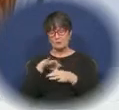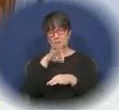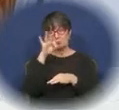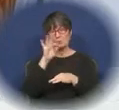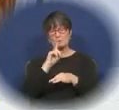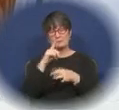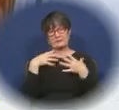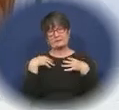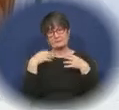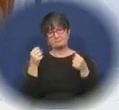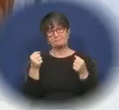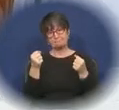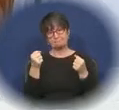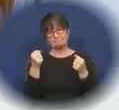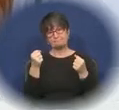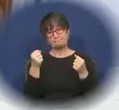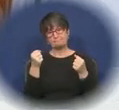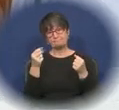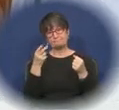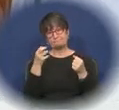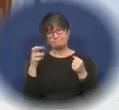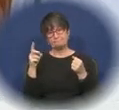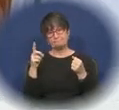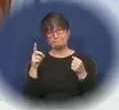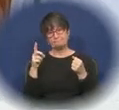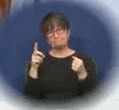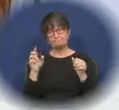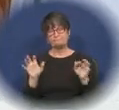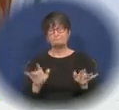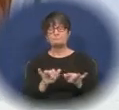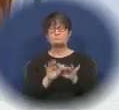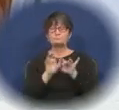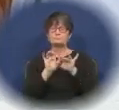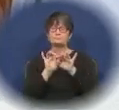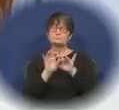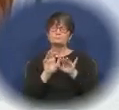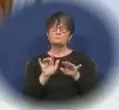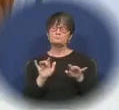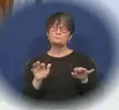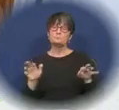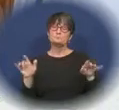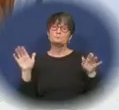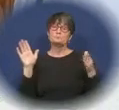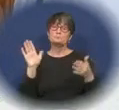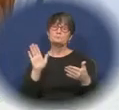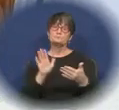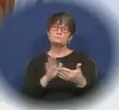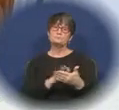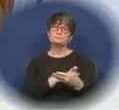shall be healed.